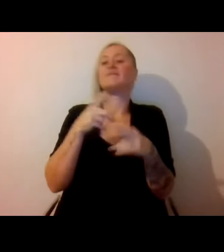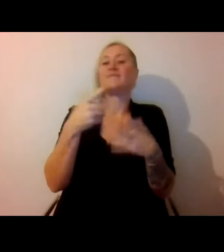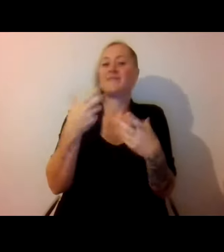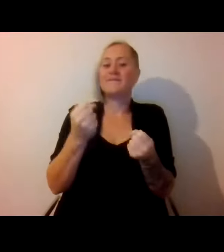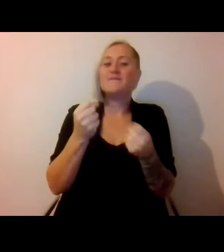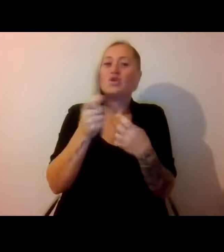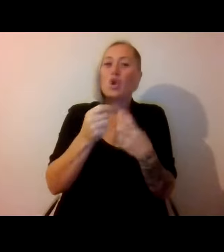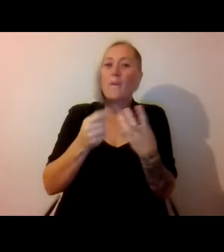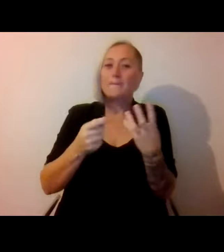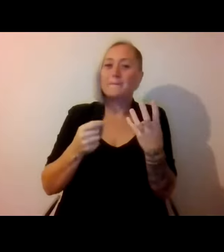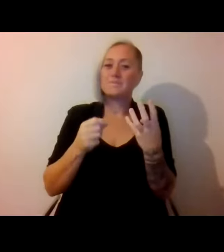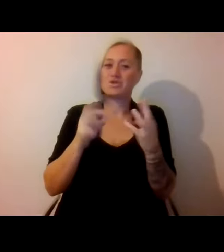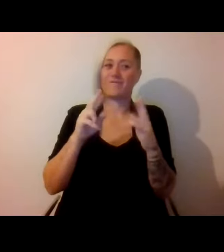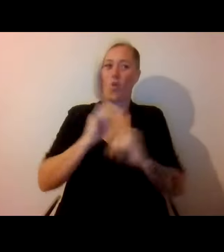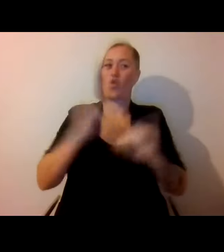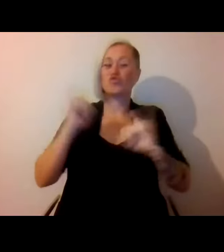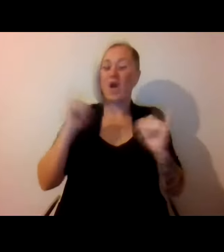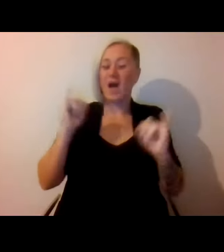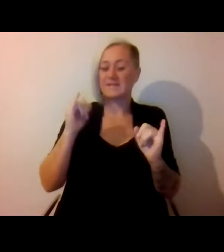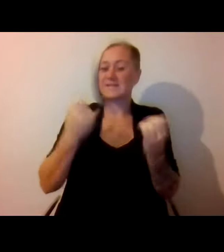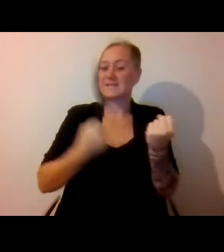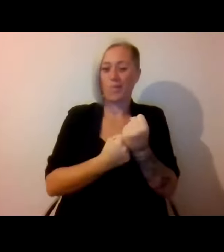for crisis support.